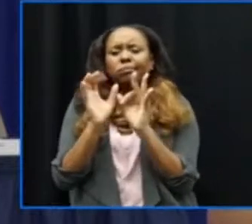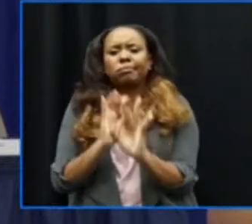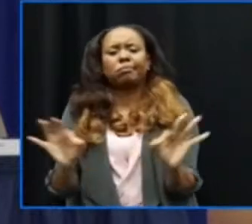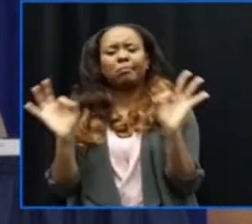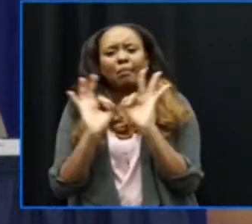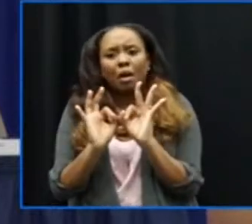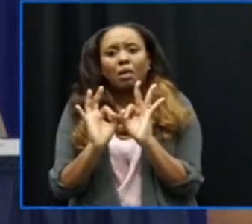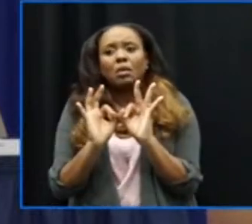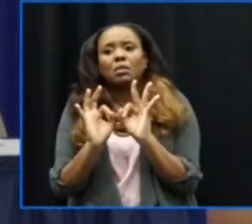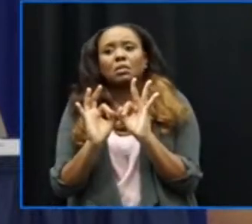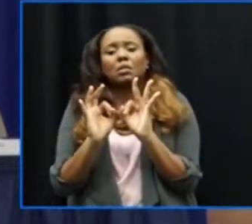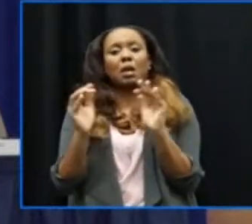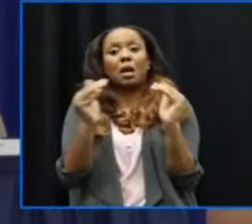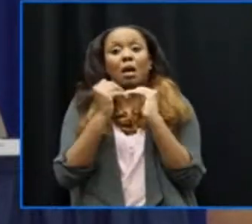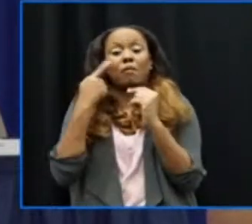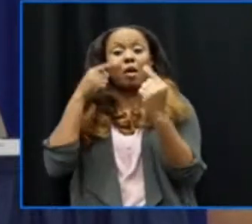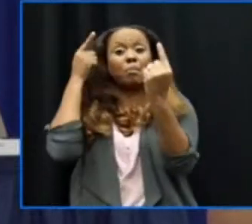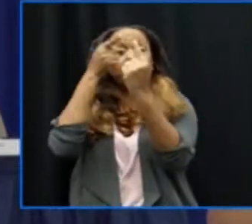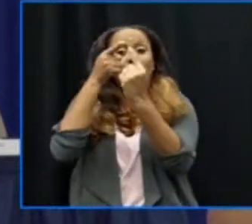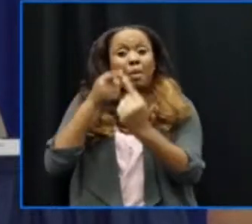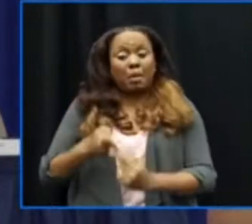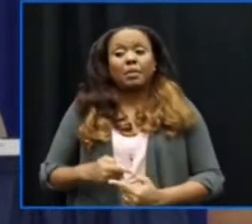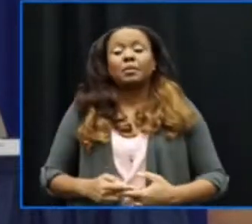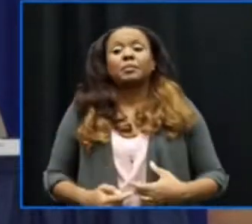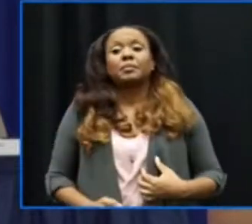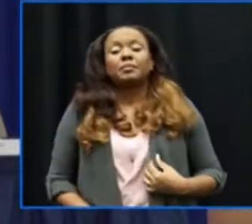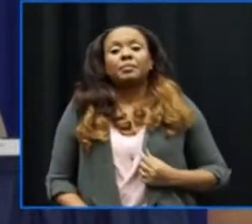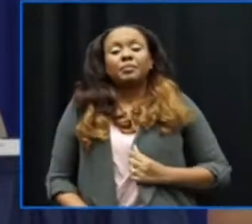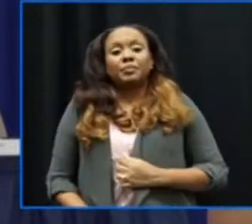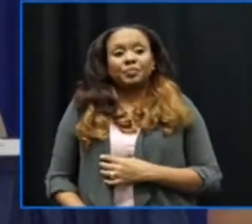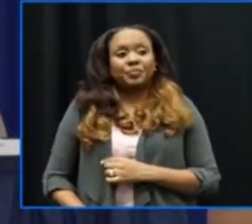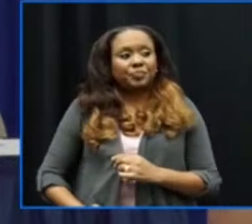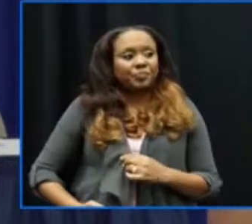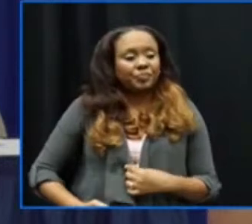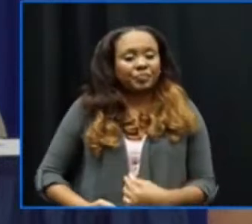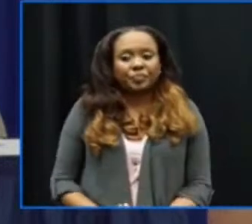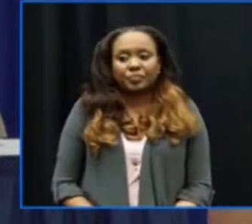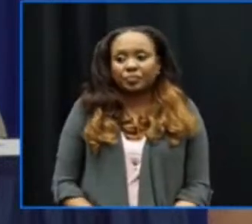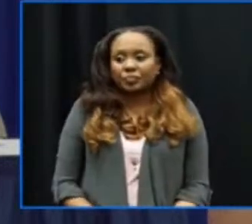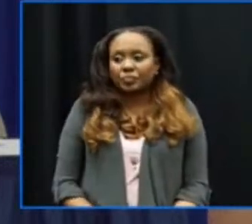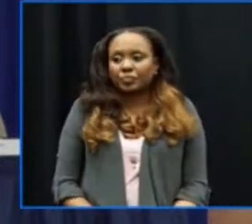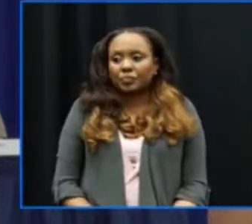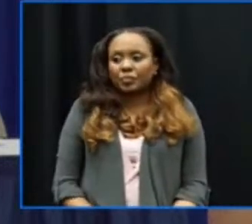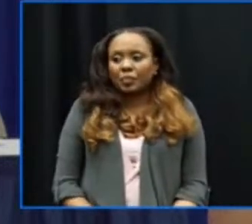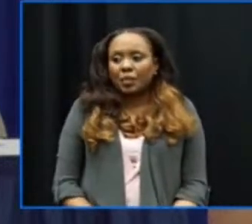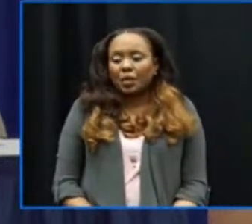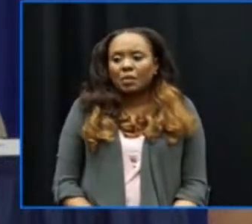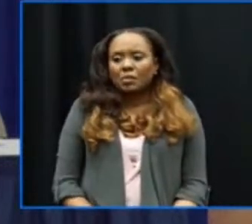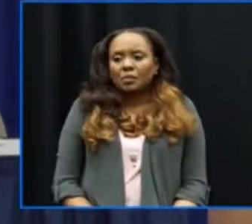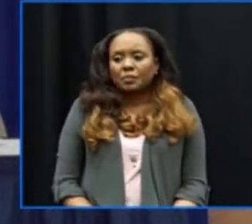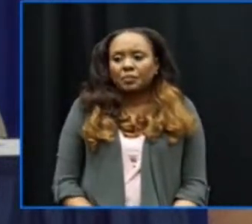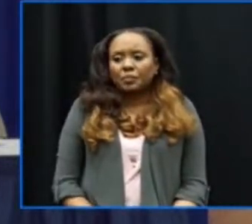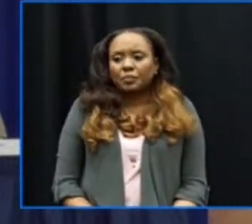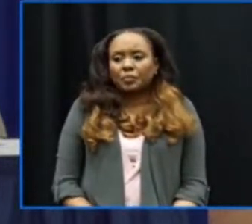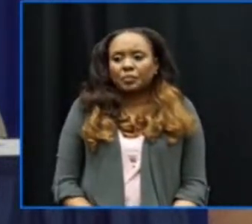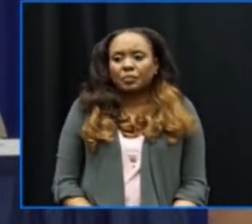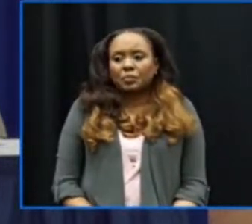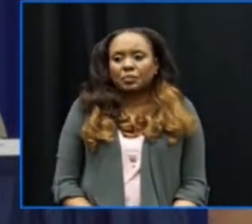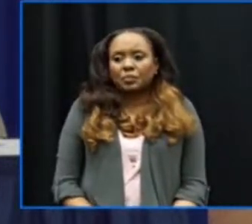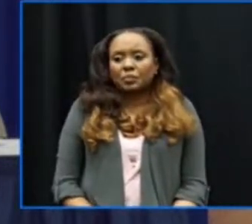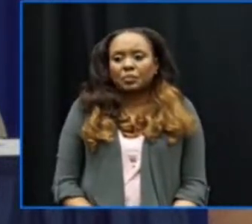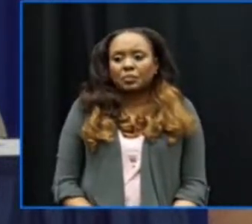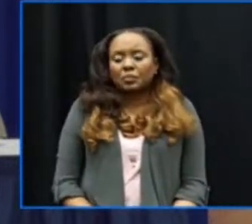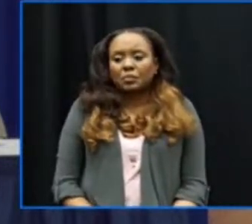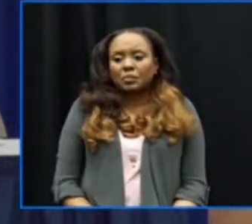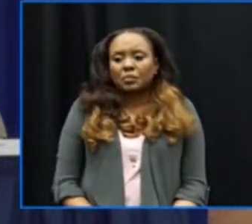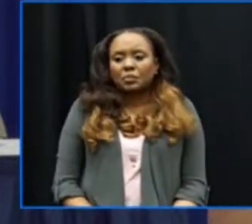is achieved. The presentations that we have received shows, for instance, that